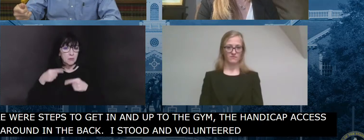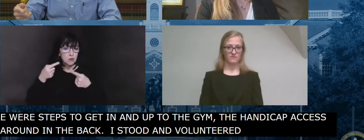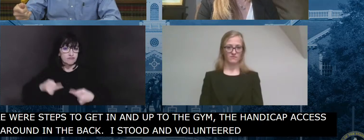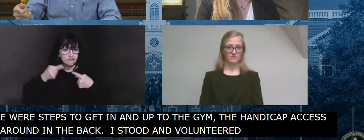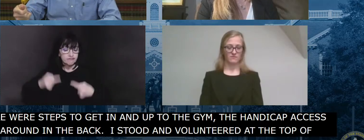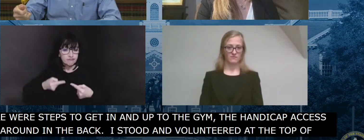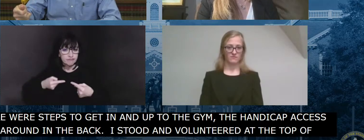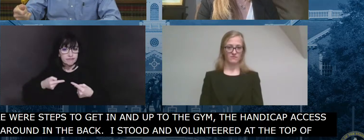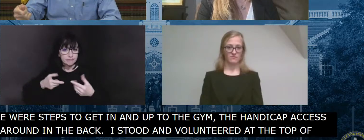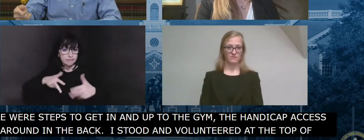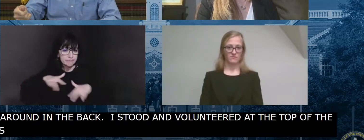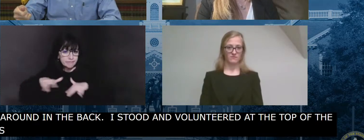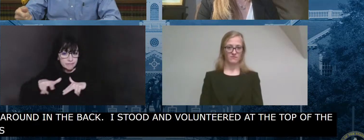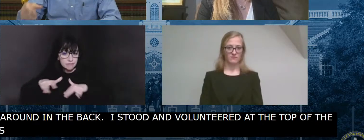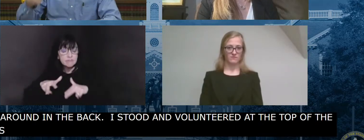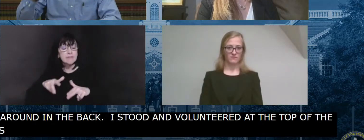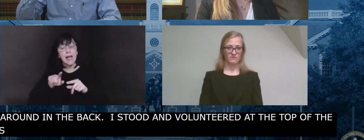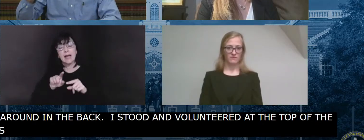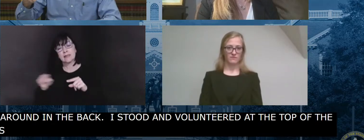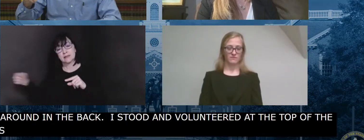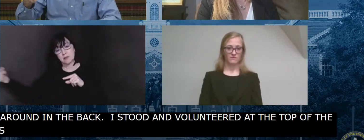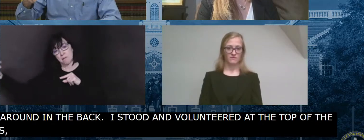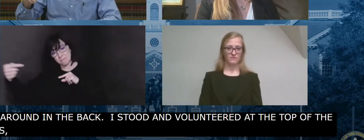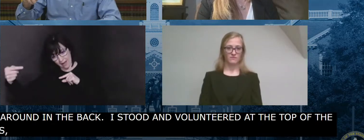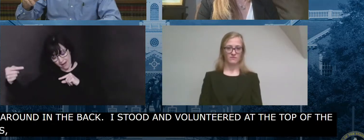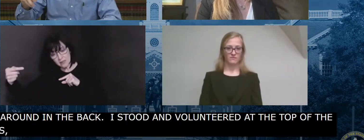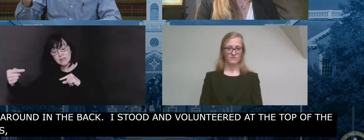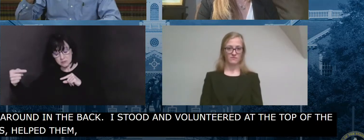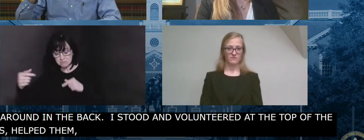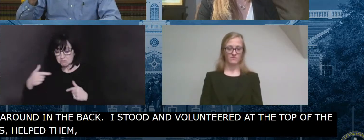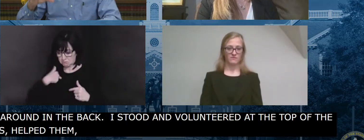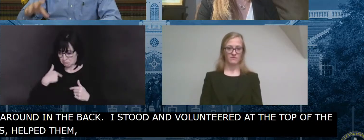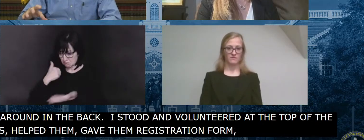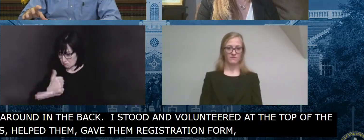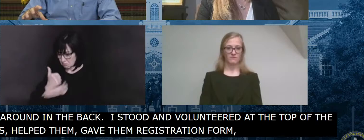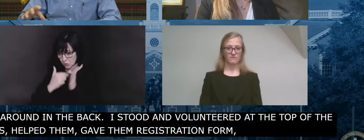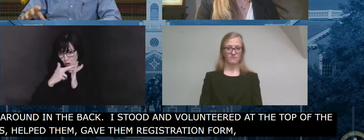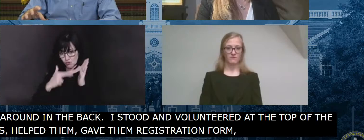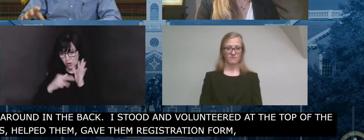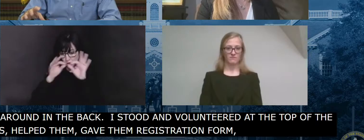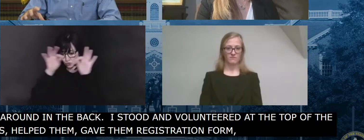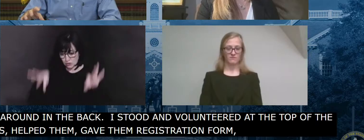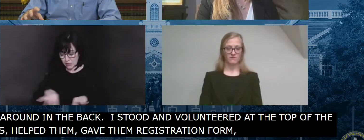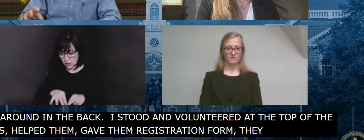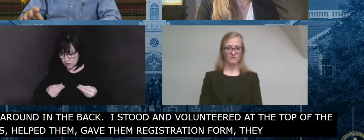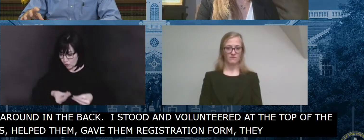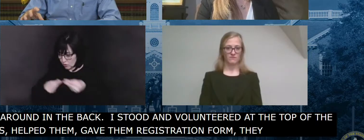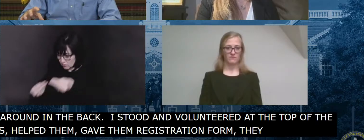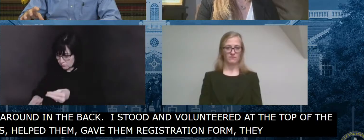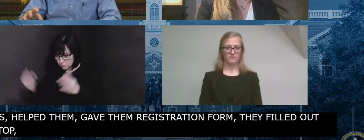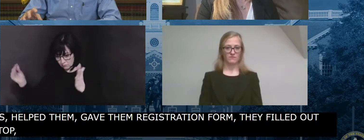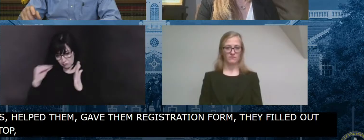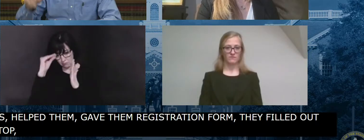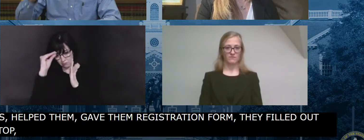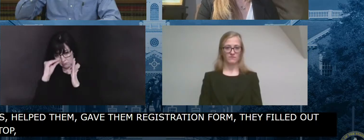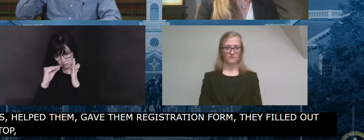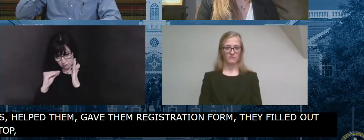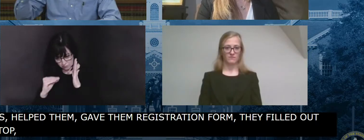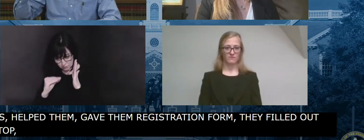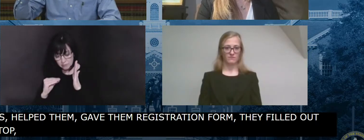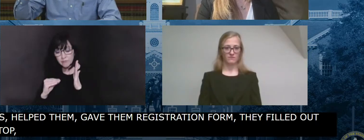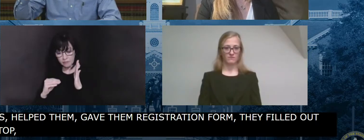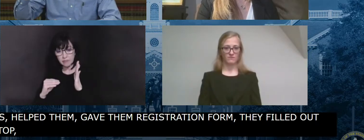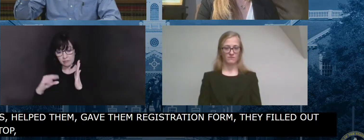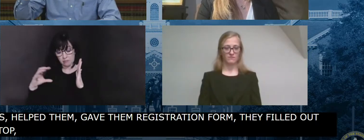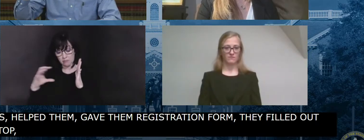them a registration form. They filled out the top. They left the second part for somebody on the inside.